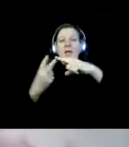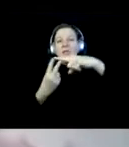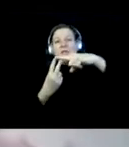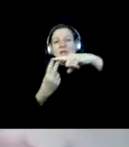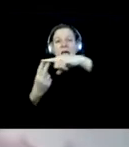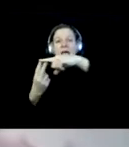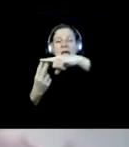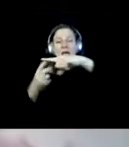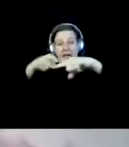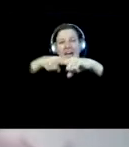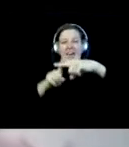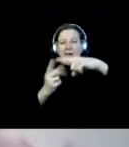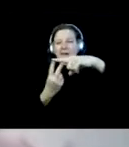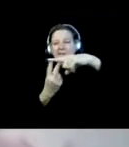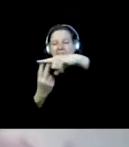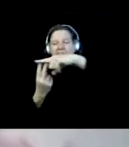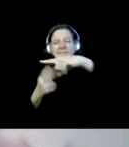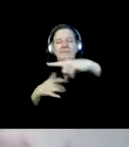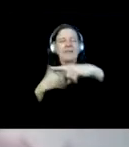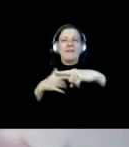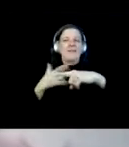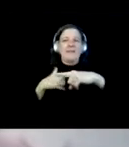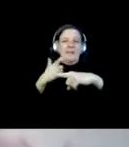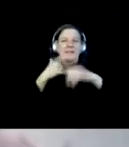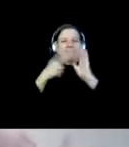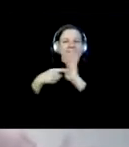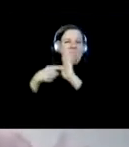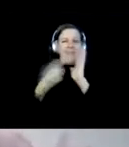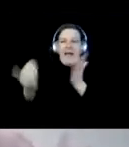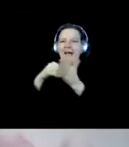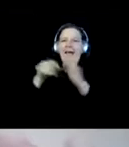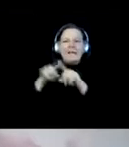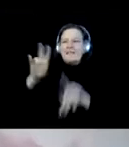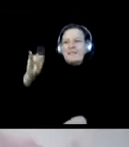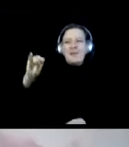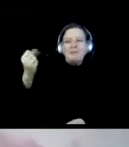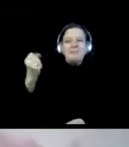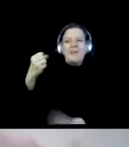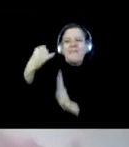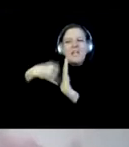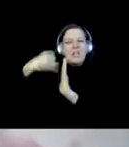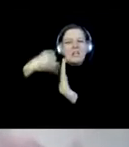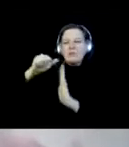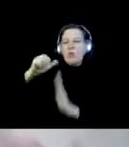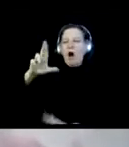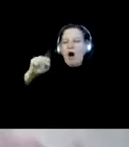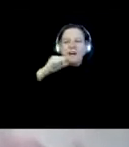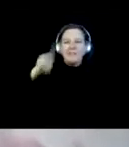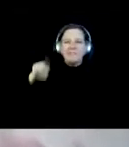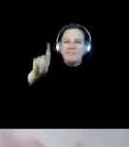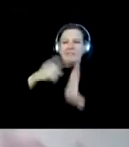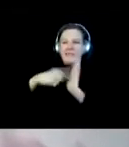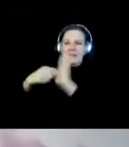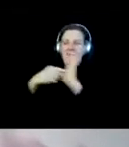was just kind of like rehashing some 70s like art that I didn't really need to revisit, but where it